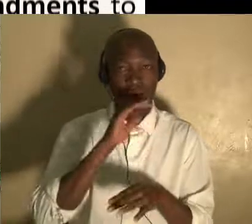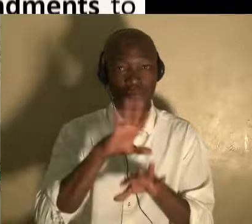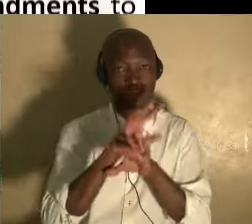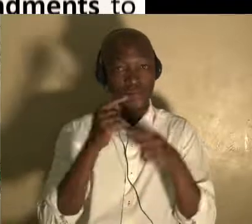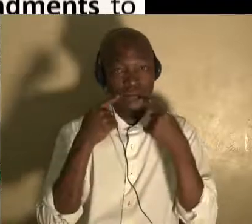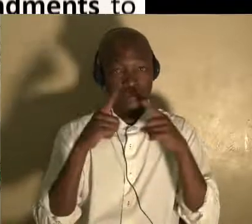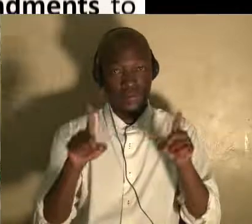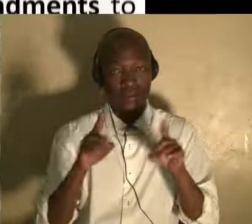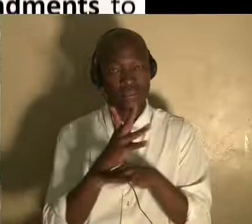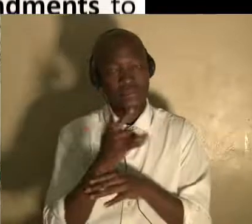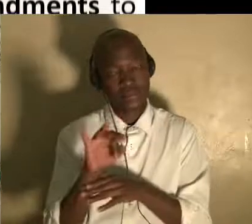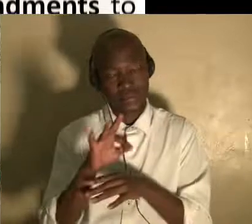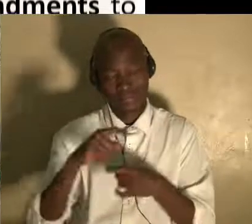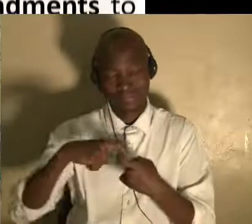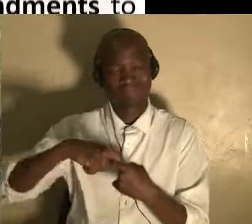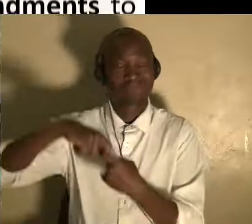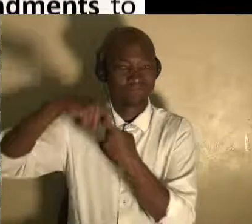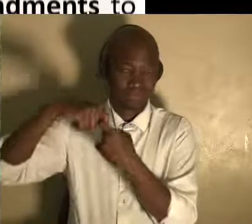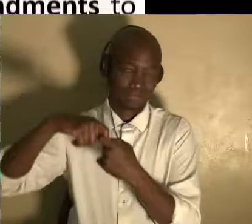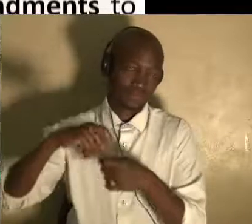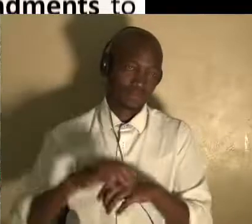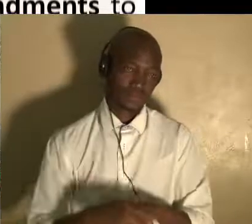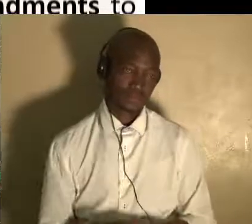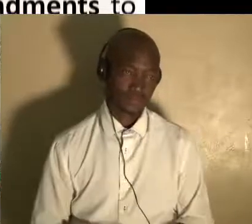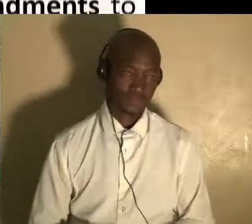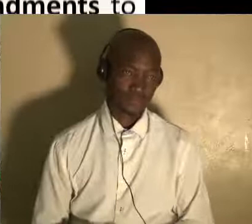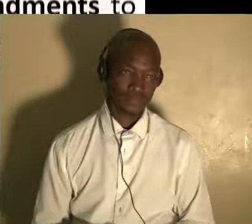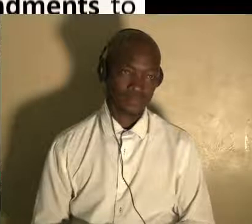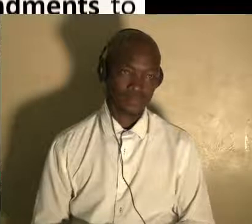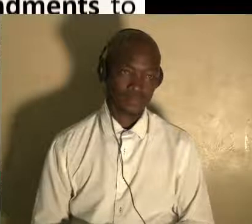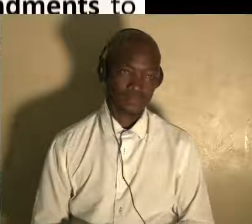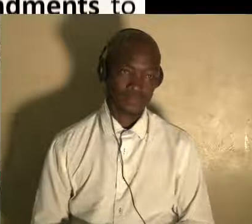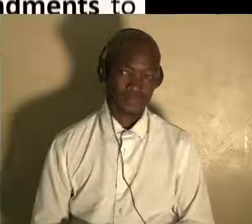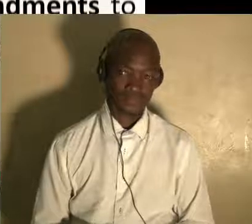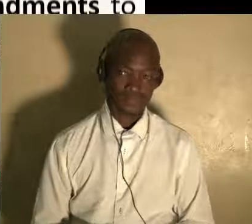are still suspended. And